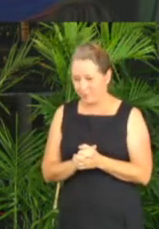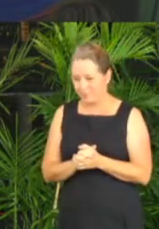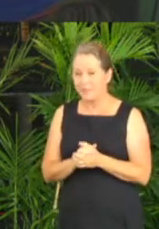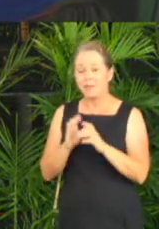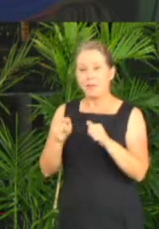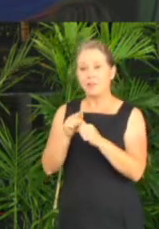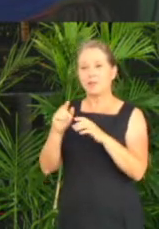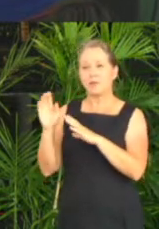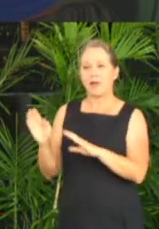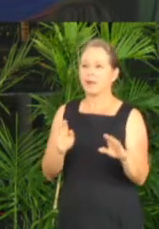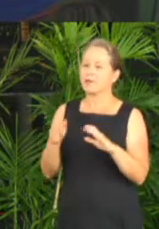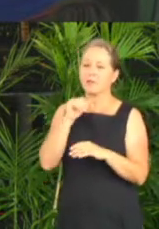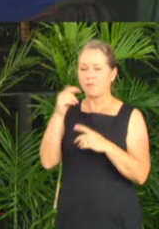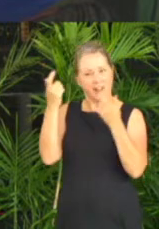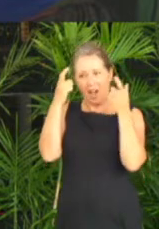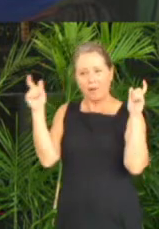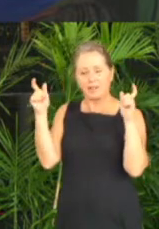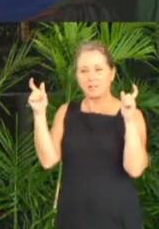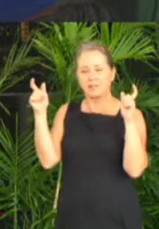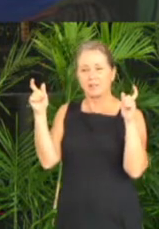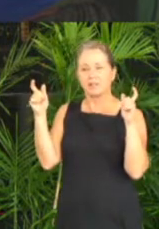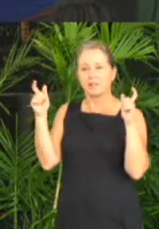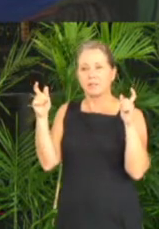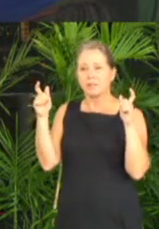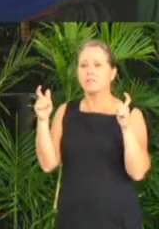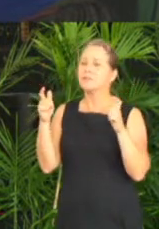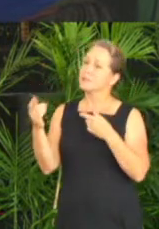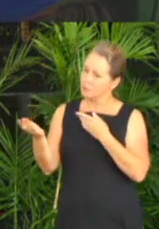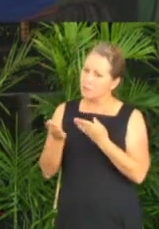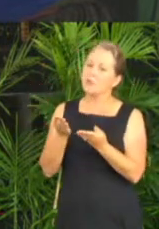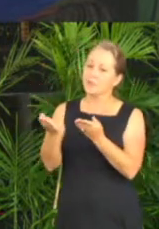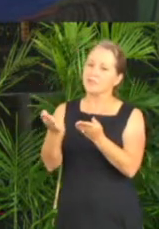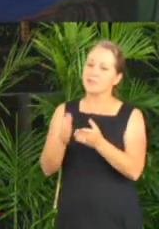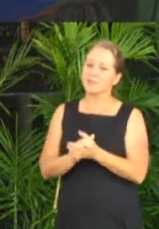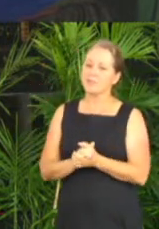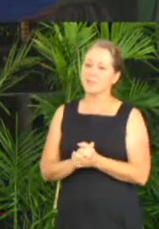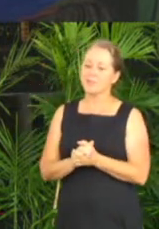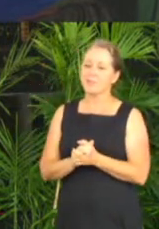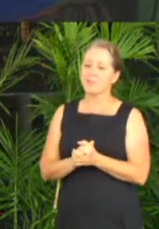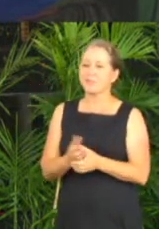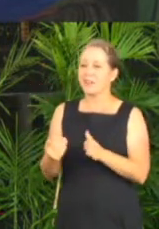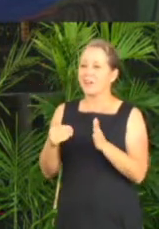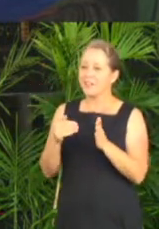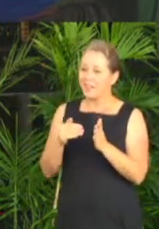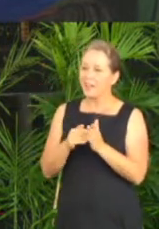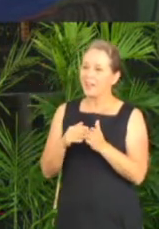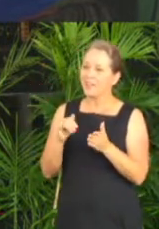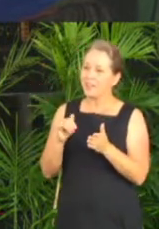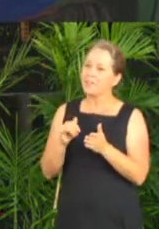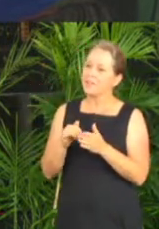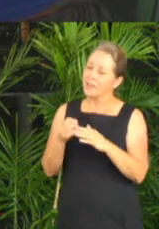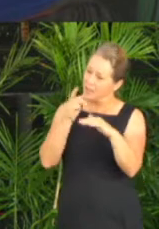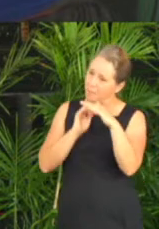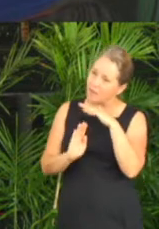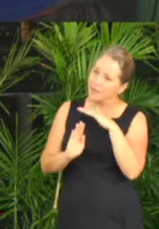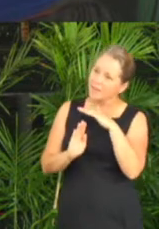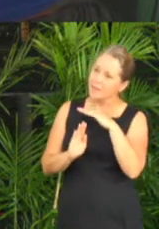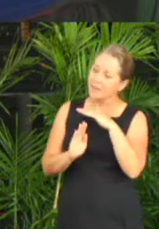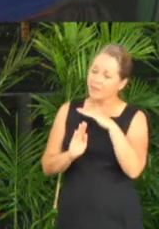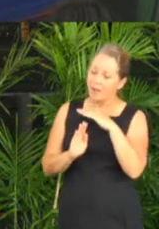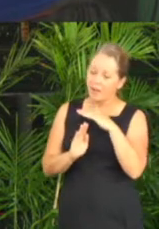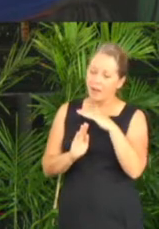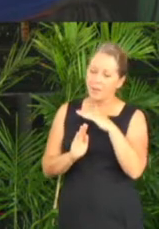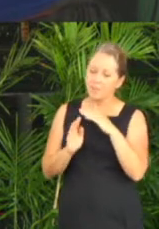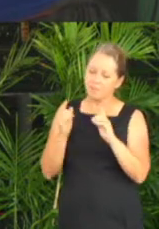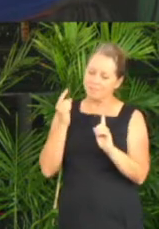May you act not out of arrogance, but out of service. Again, back to humility. I think I return to